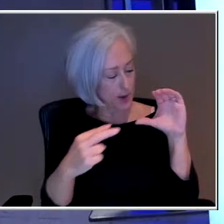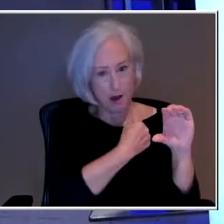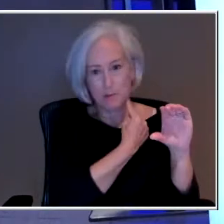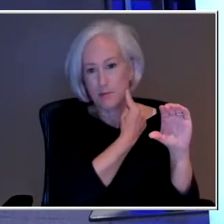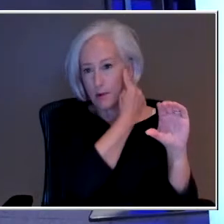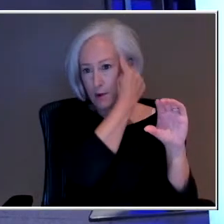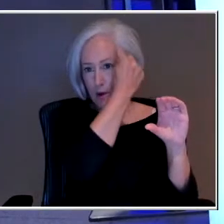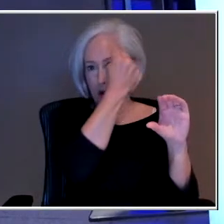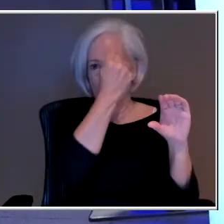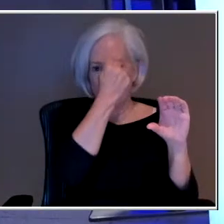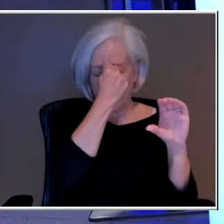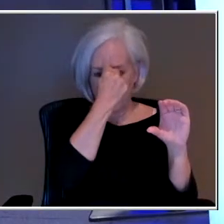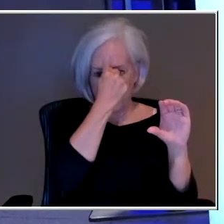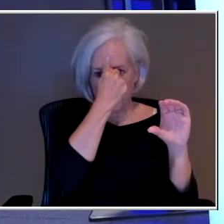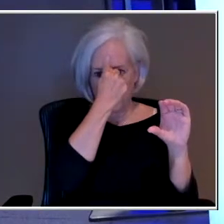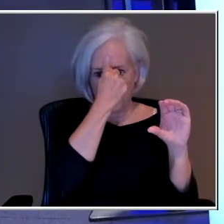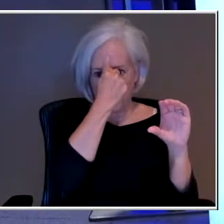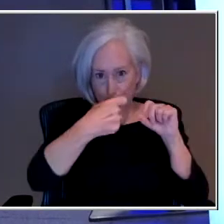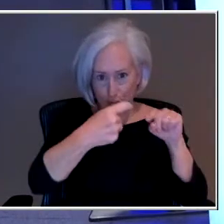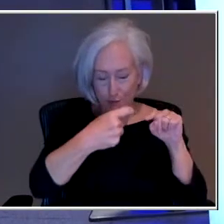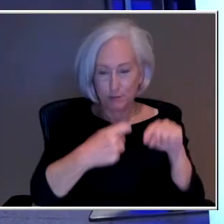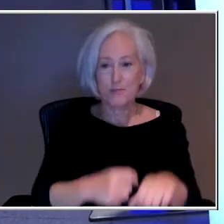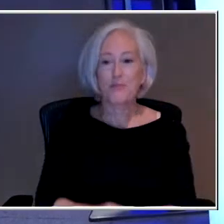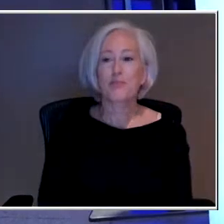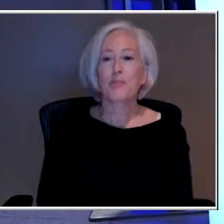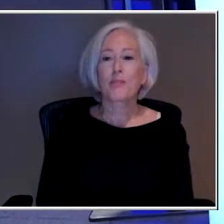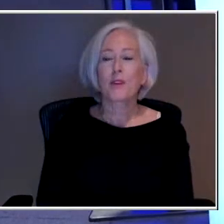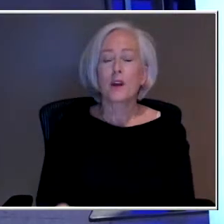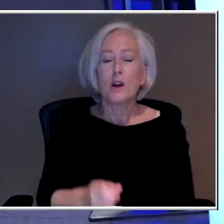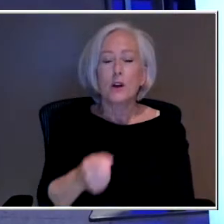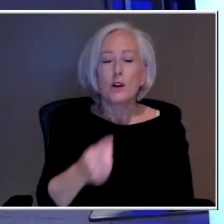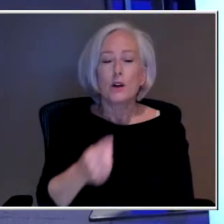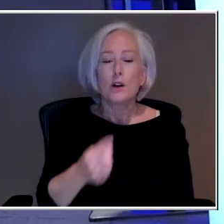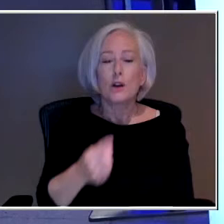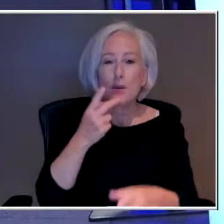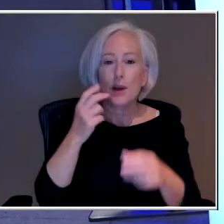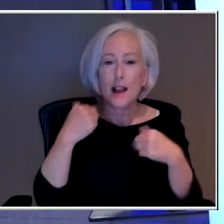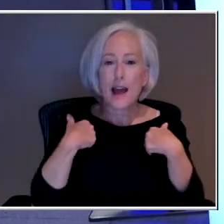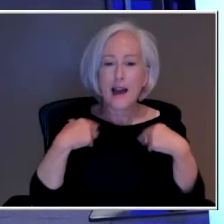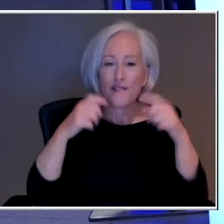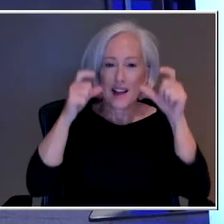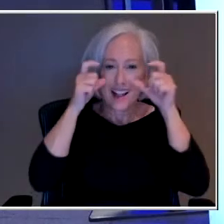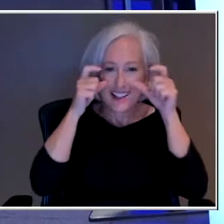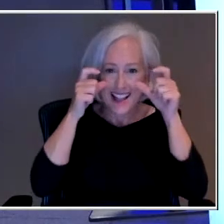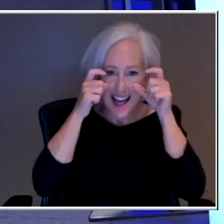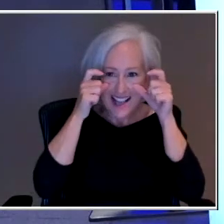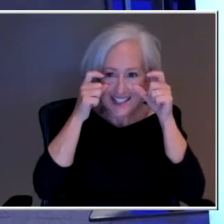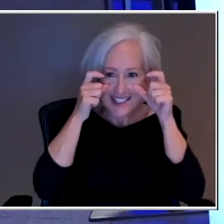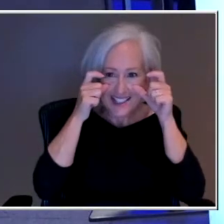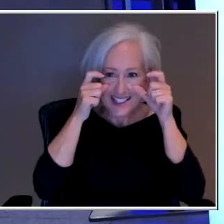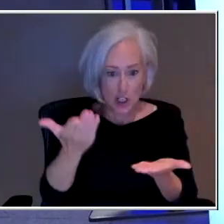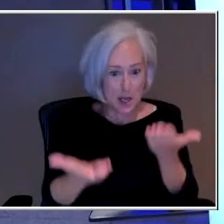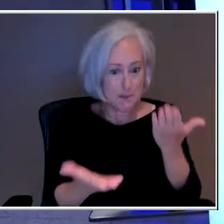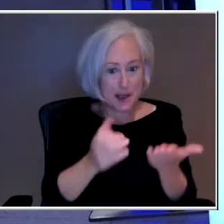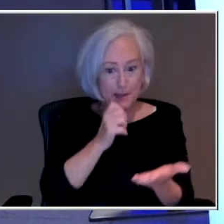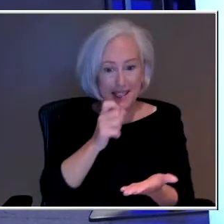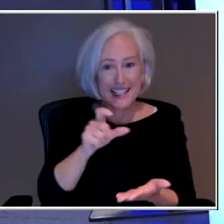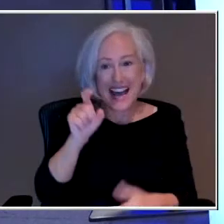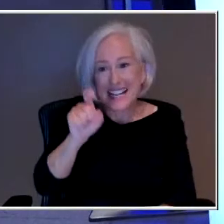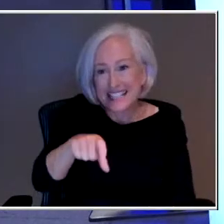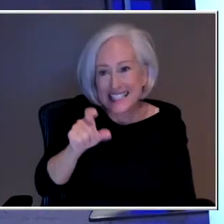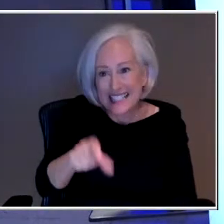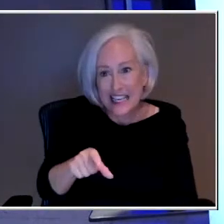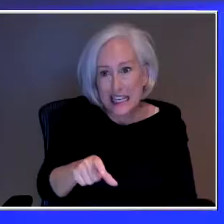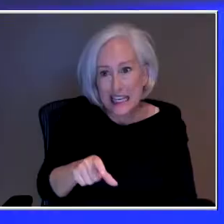that story was that eventually he wouldn't need the glasses. So that's really nice to know that this is truly fixable if caught early enough.